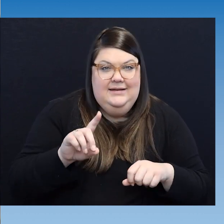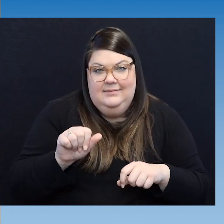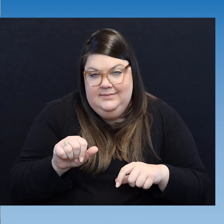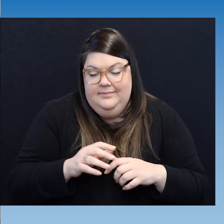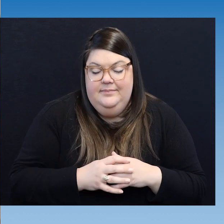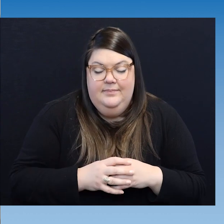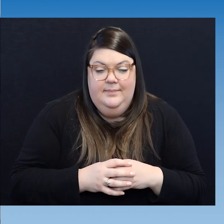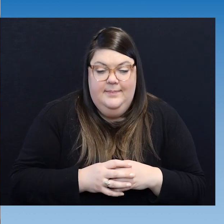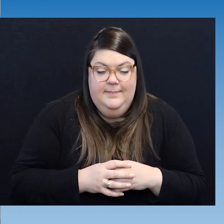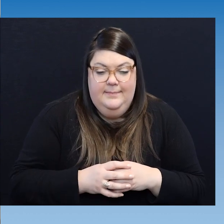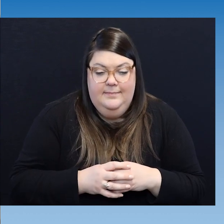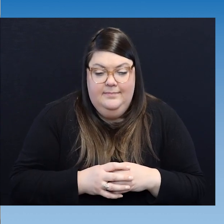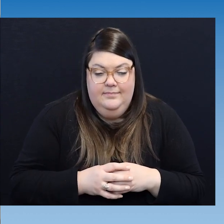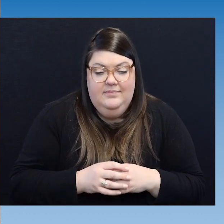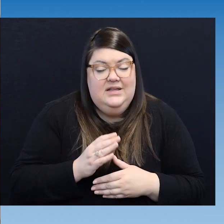those people